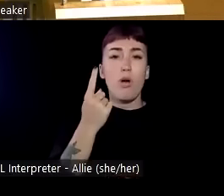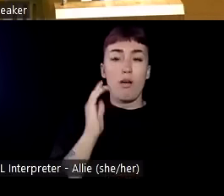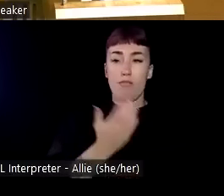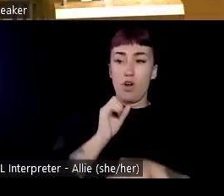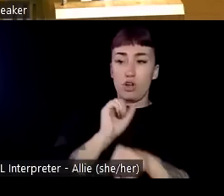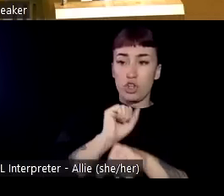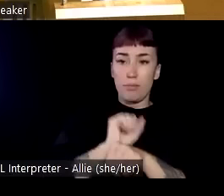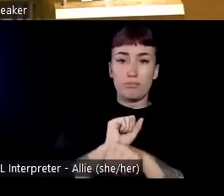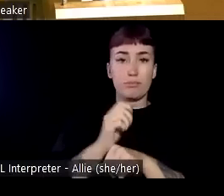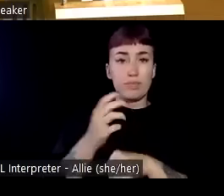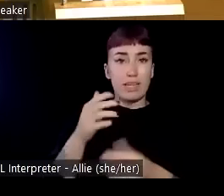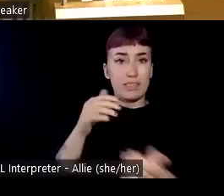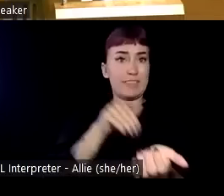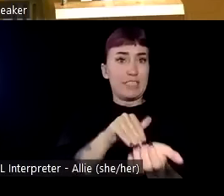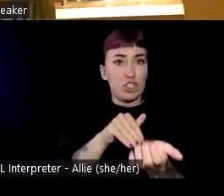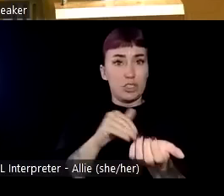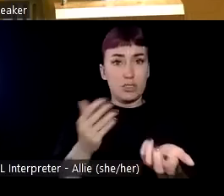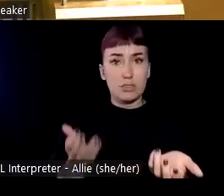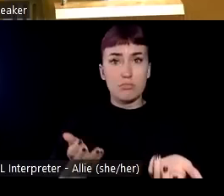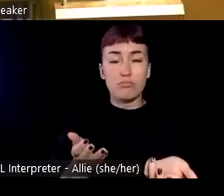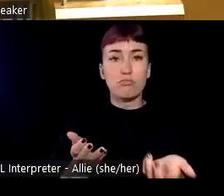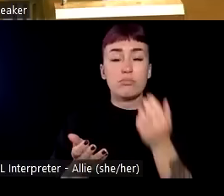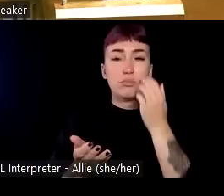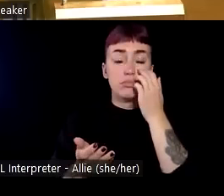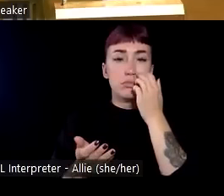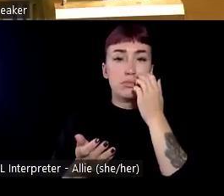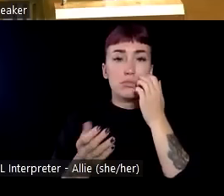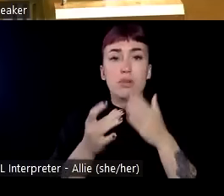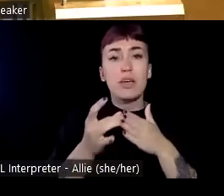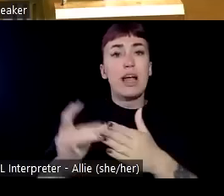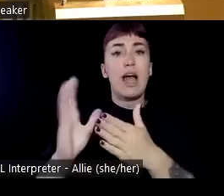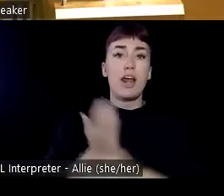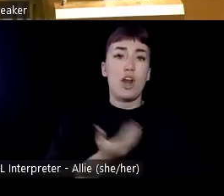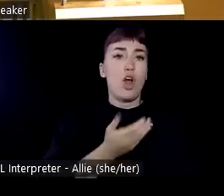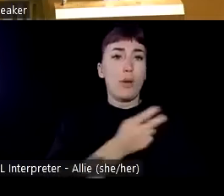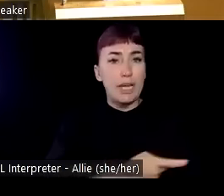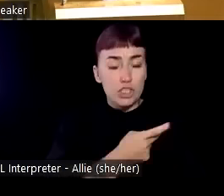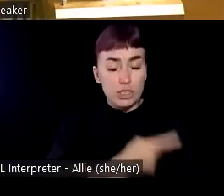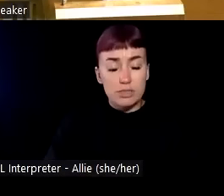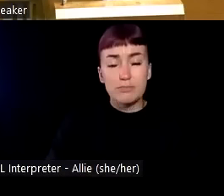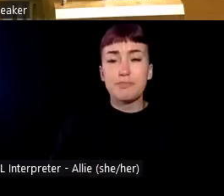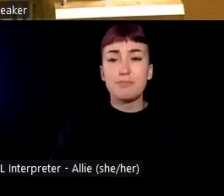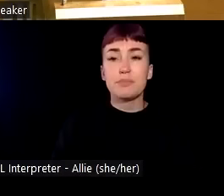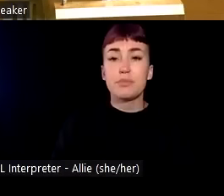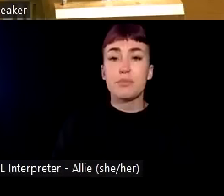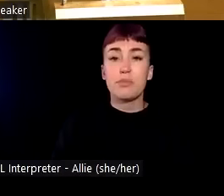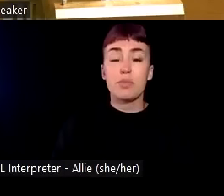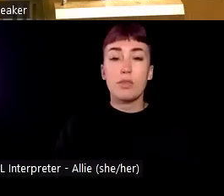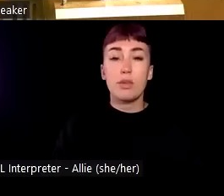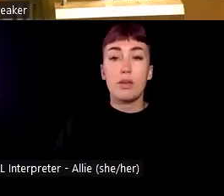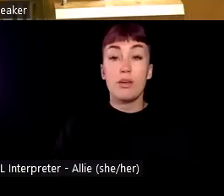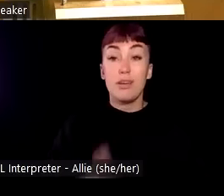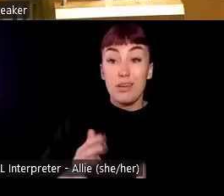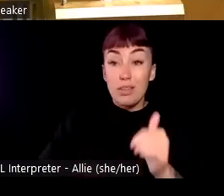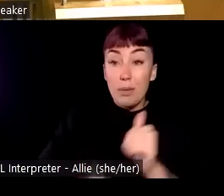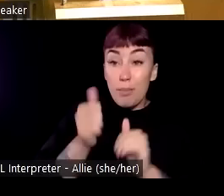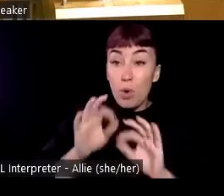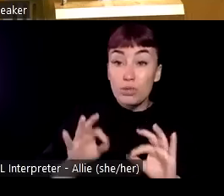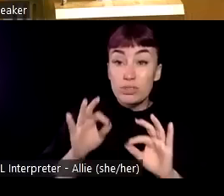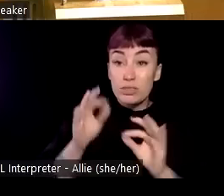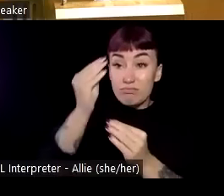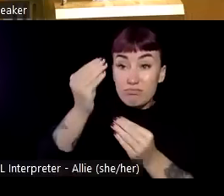as physicians is to guide our patients. And to have the most information in